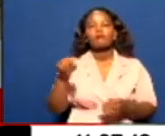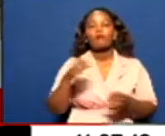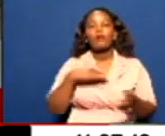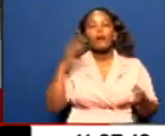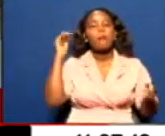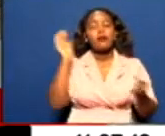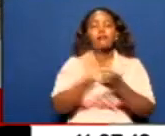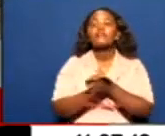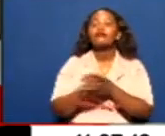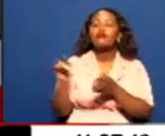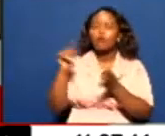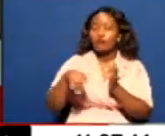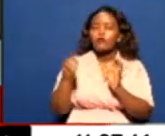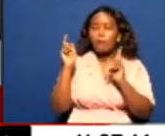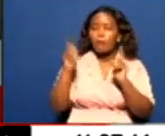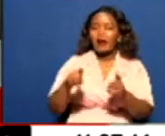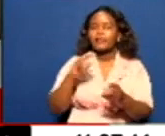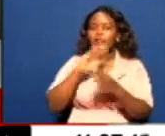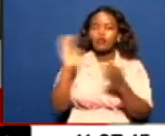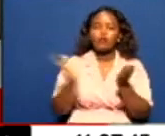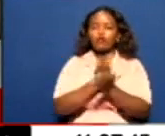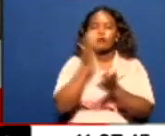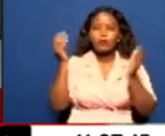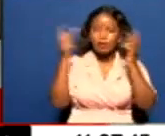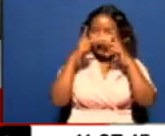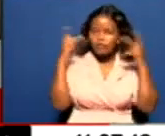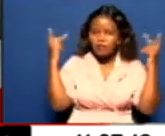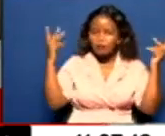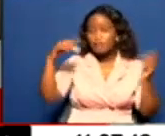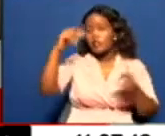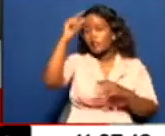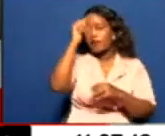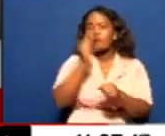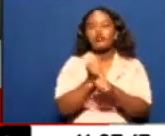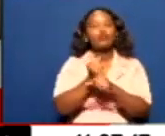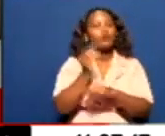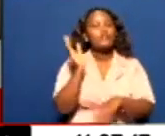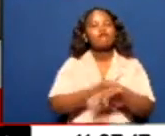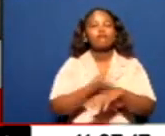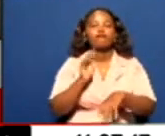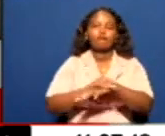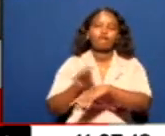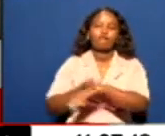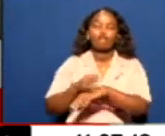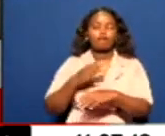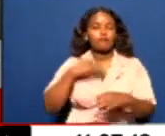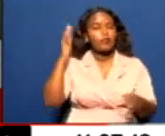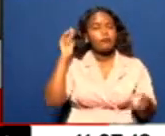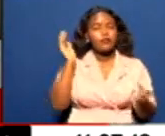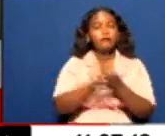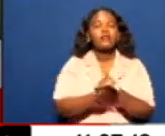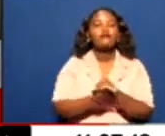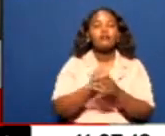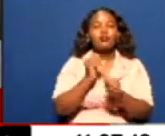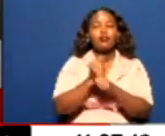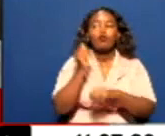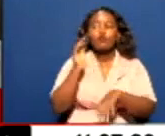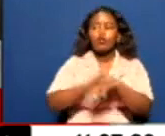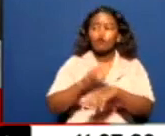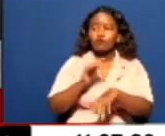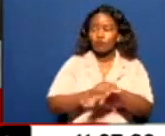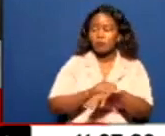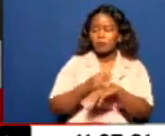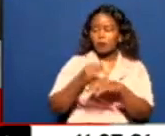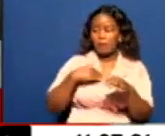terrorism. The government is doing really good. And I believe doing good in where I work from.